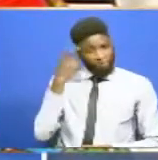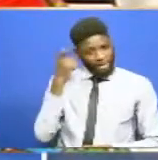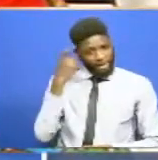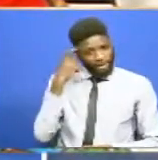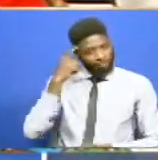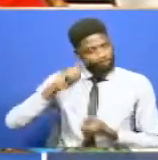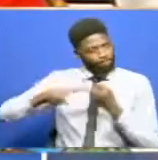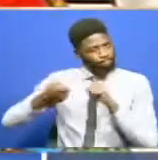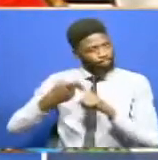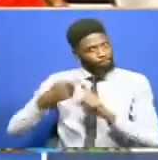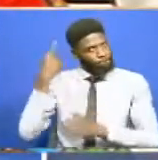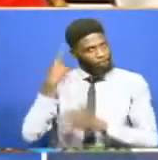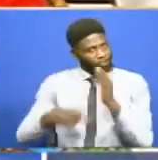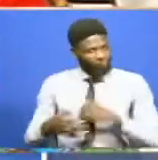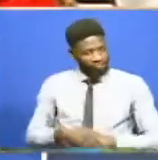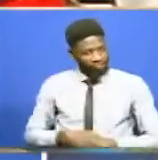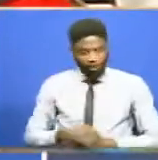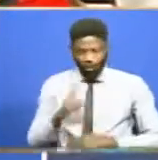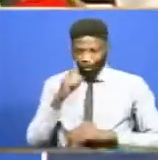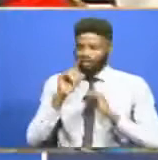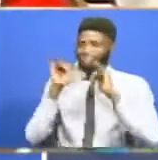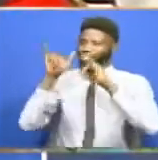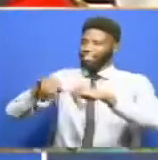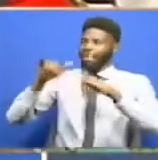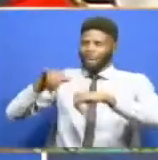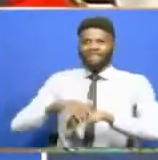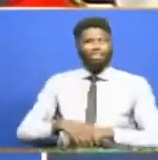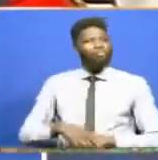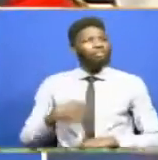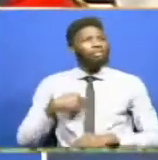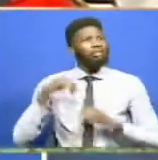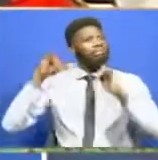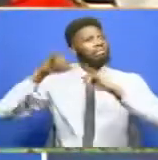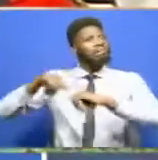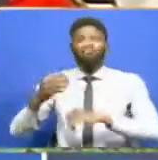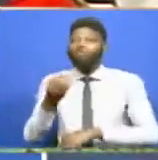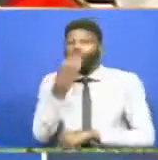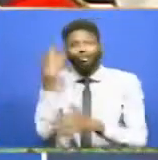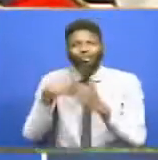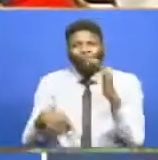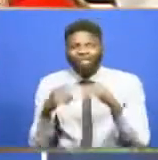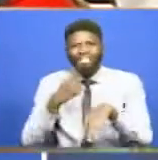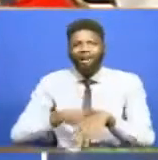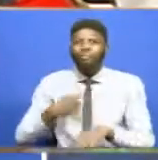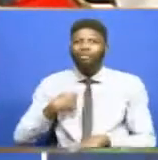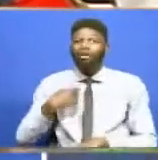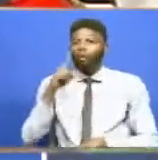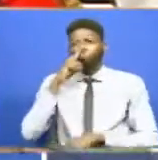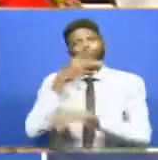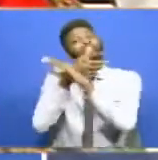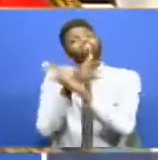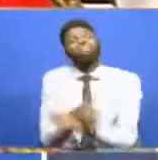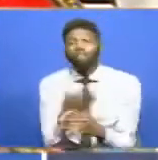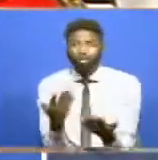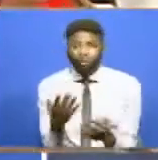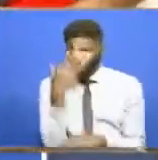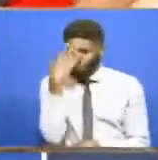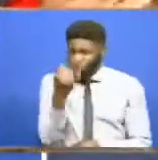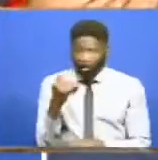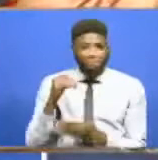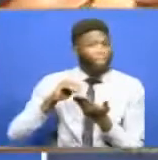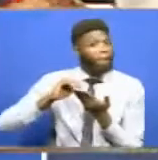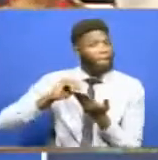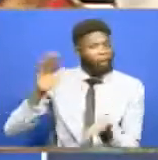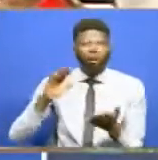was stay at home. Stay at home, what will I eat while I'm staying at home? Because most of this,